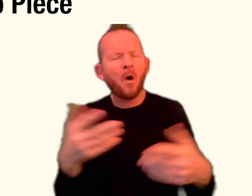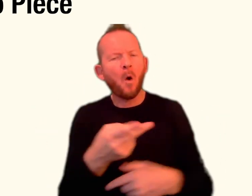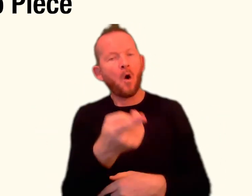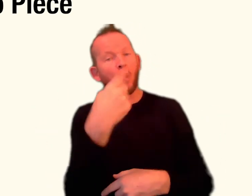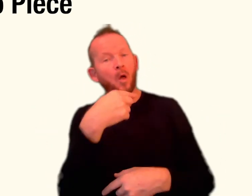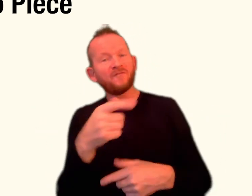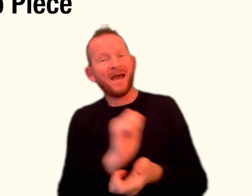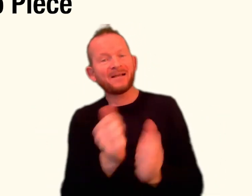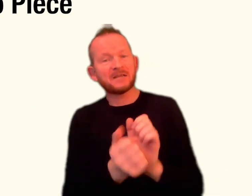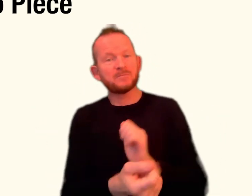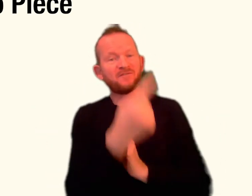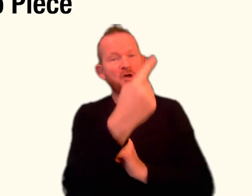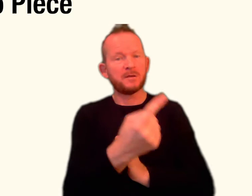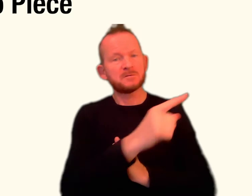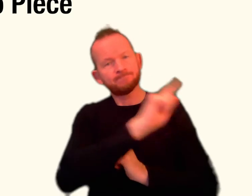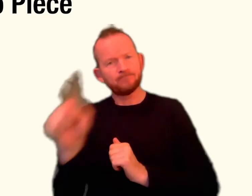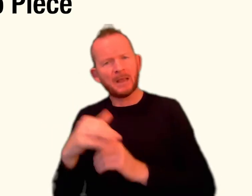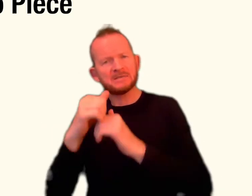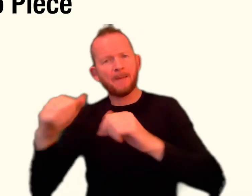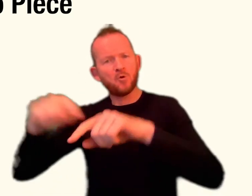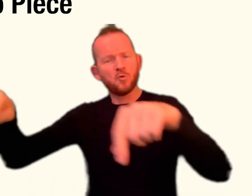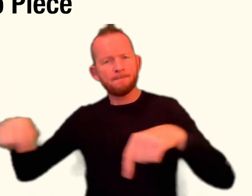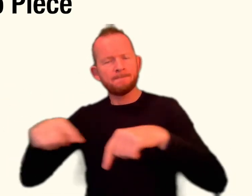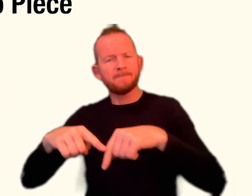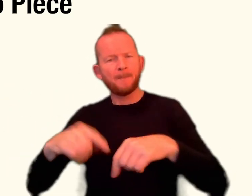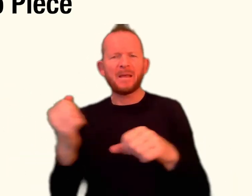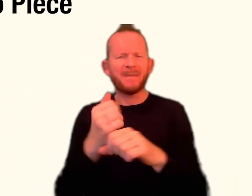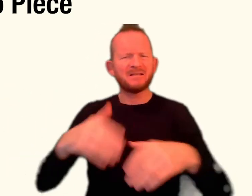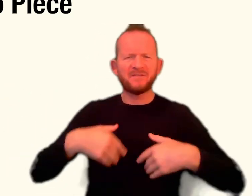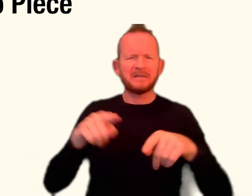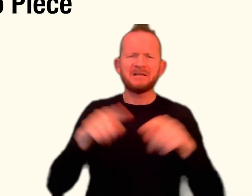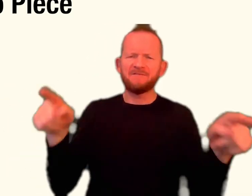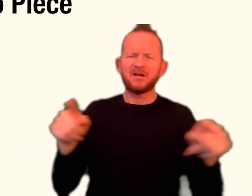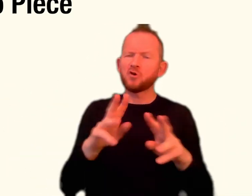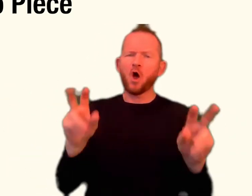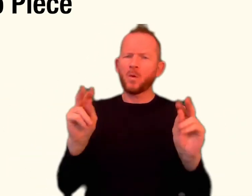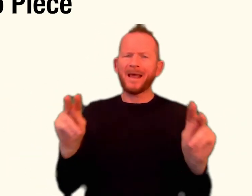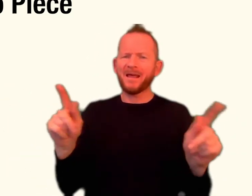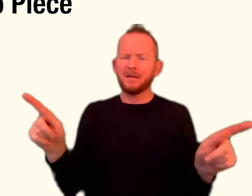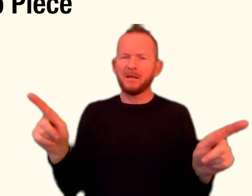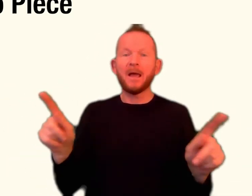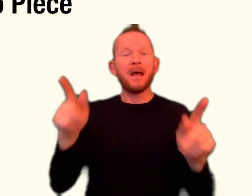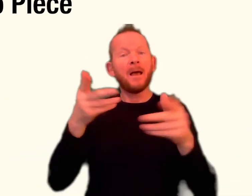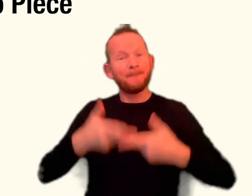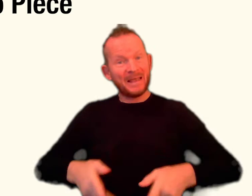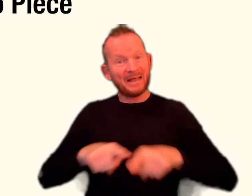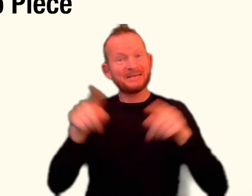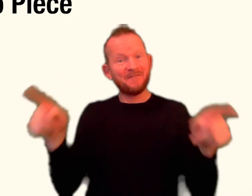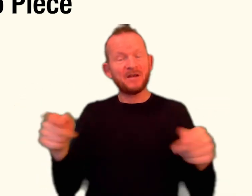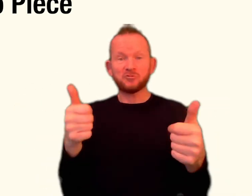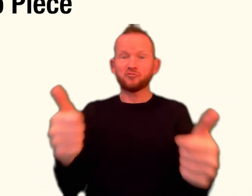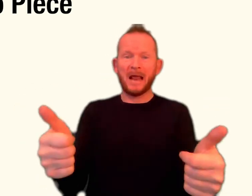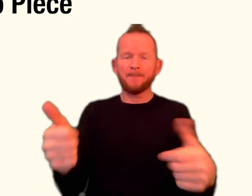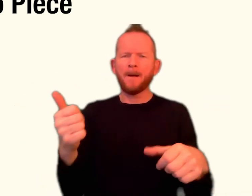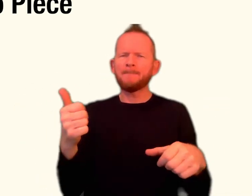separate room. Being made to feel different is not okay. Being different is great, but being made to feel